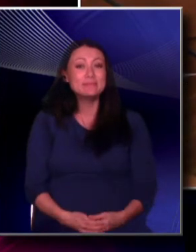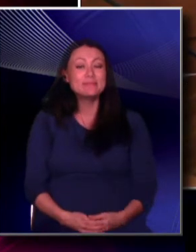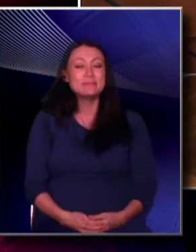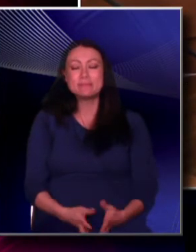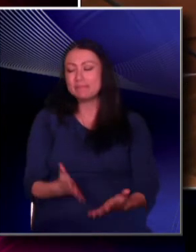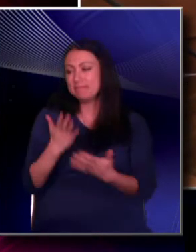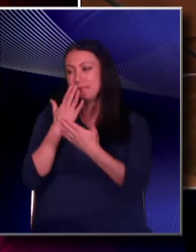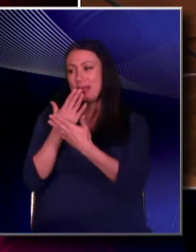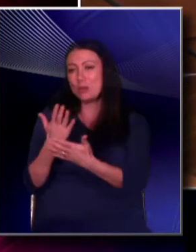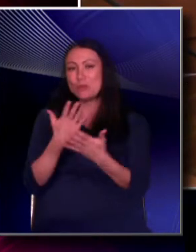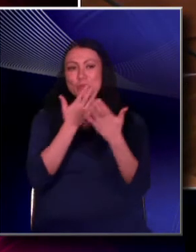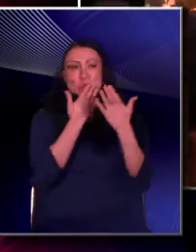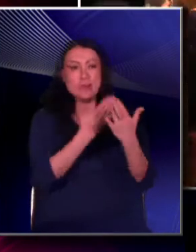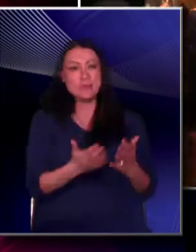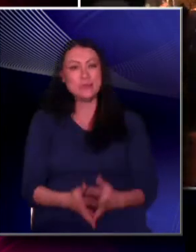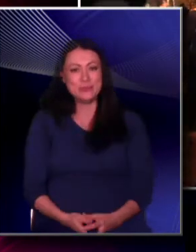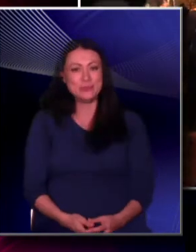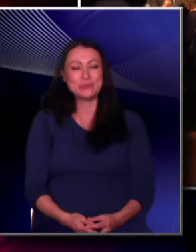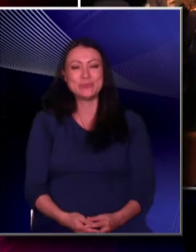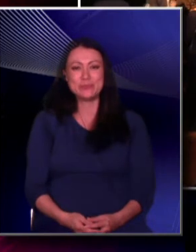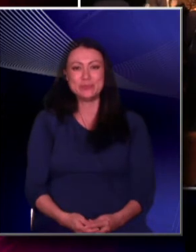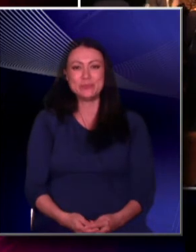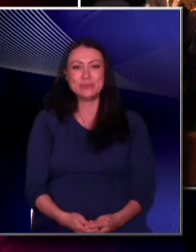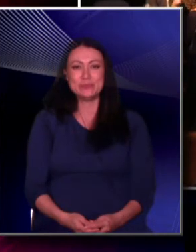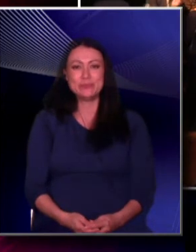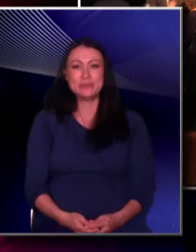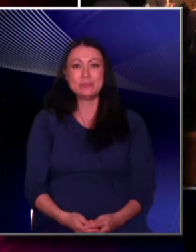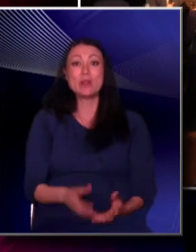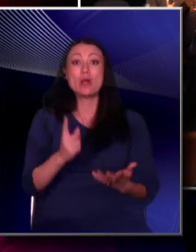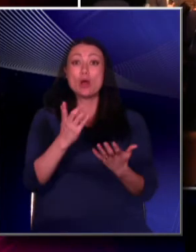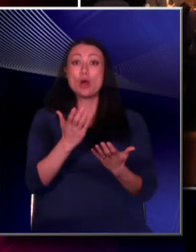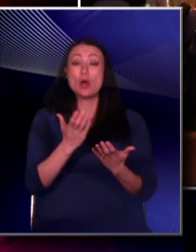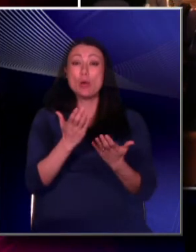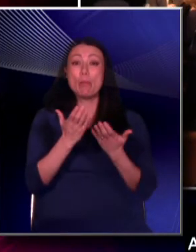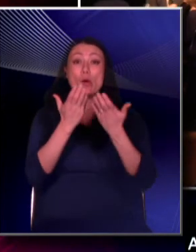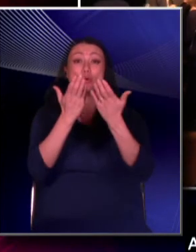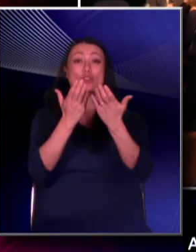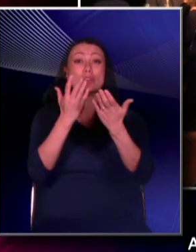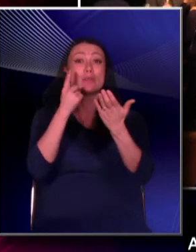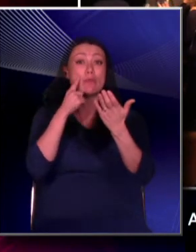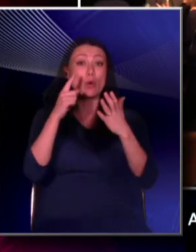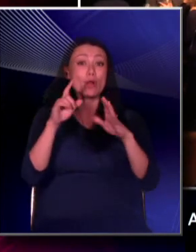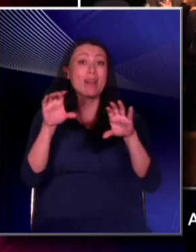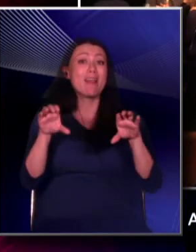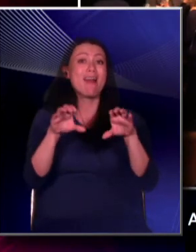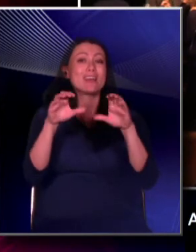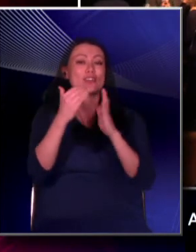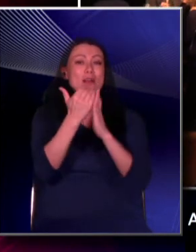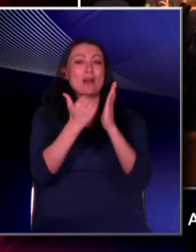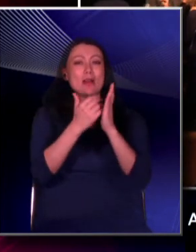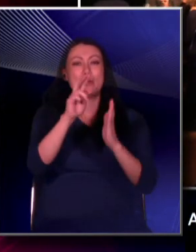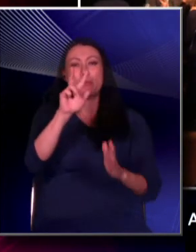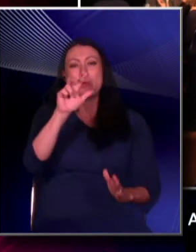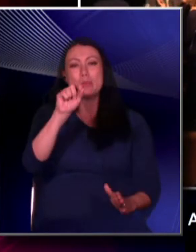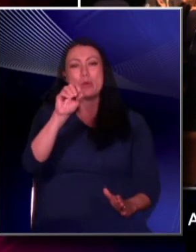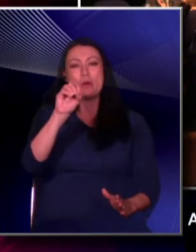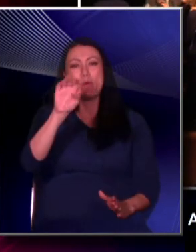Thank you. Thank you. Entertain a motion for action item 3.04.